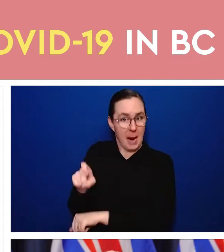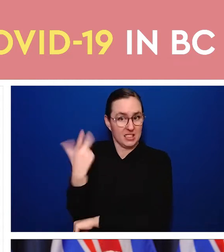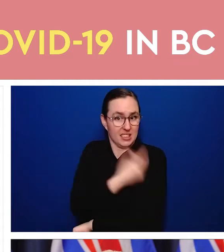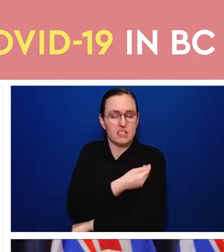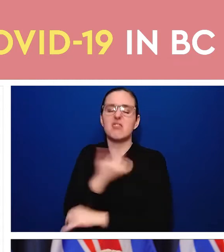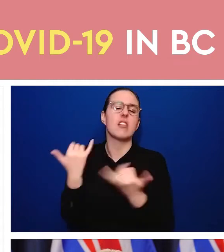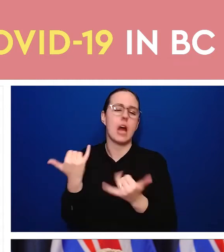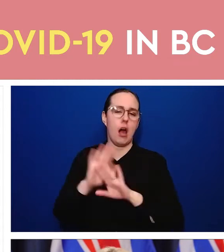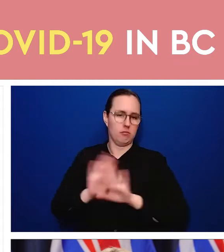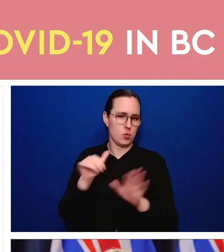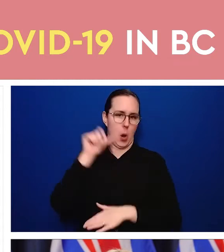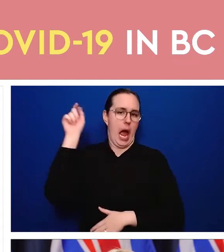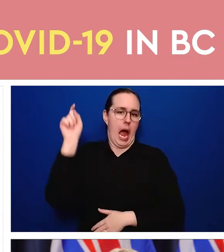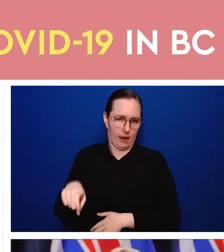in place.